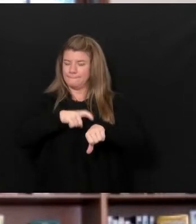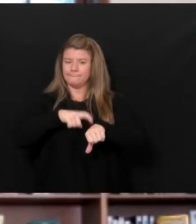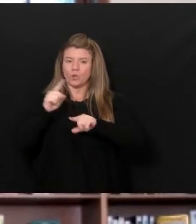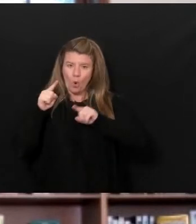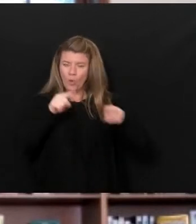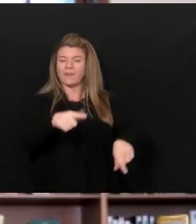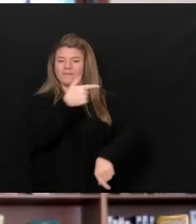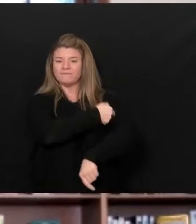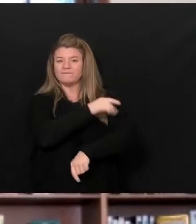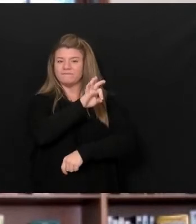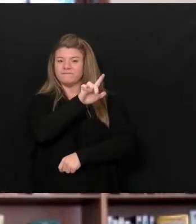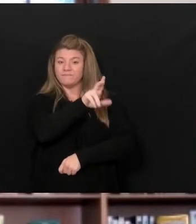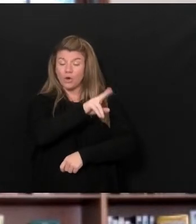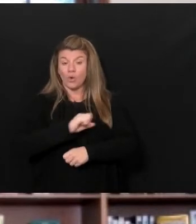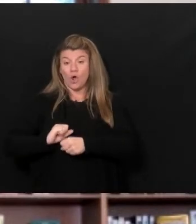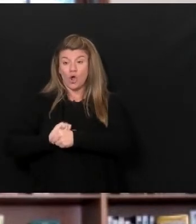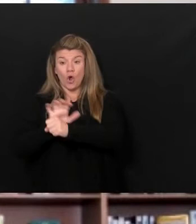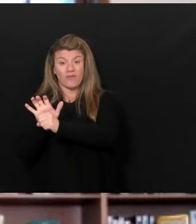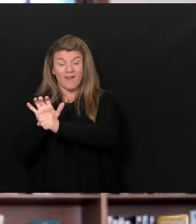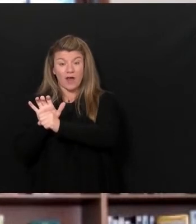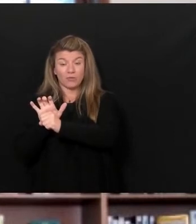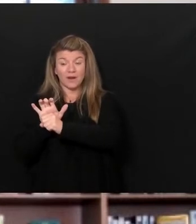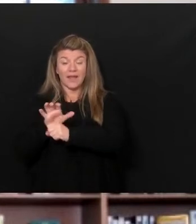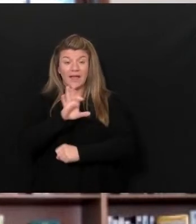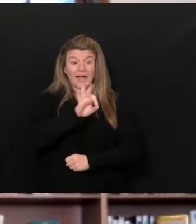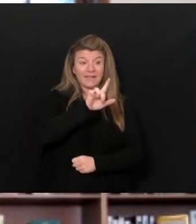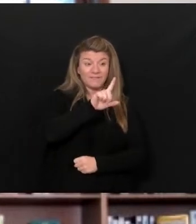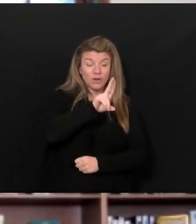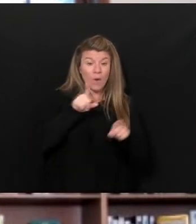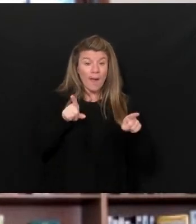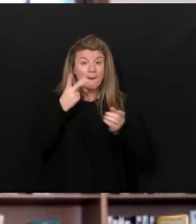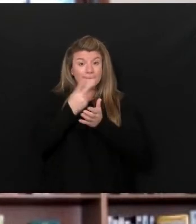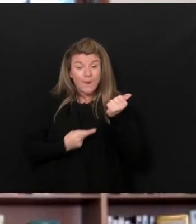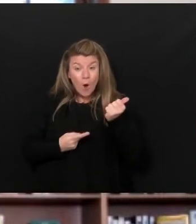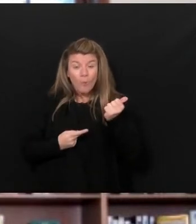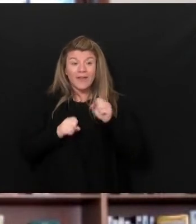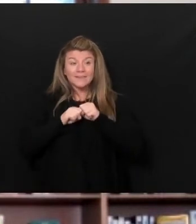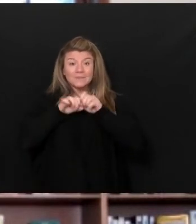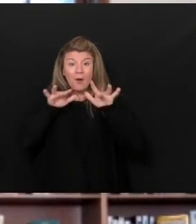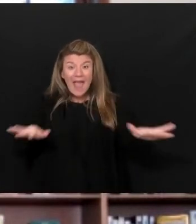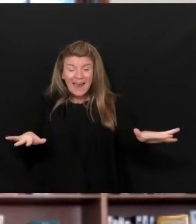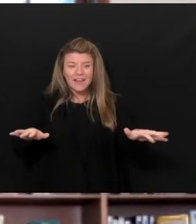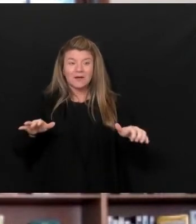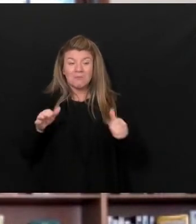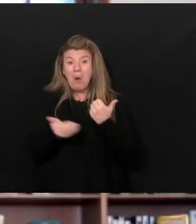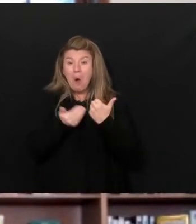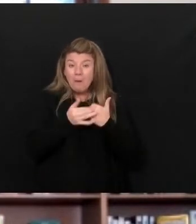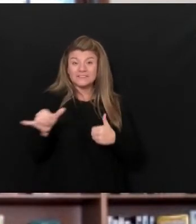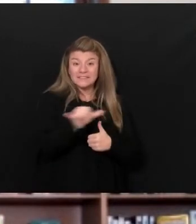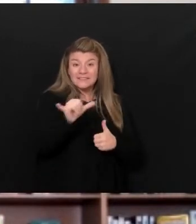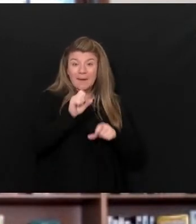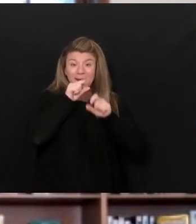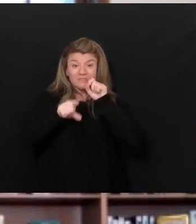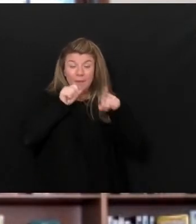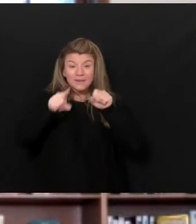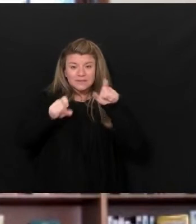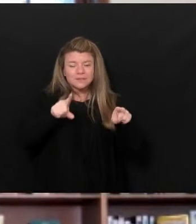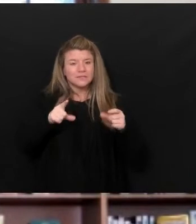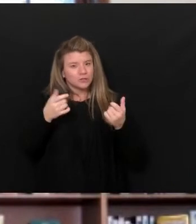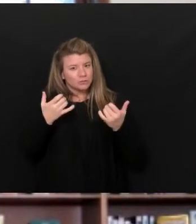vaccine. COVID-19 and the flu is spread by respiratory droplets, so this is a good time to still get your